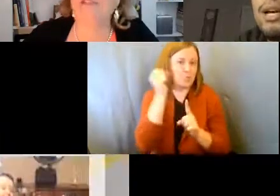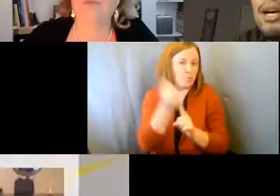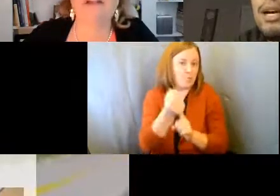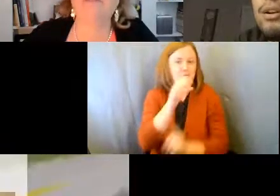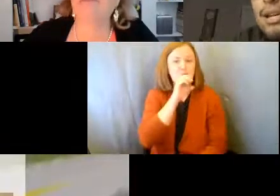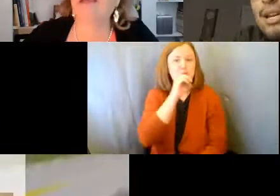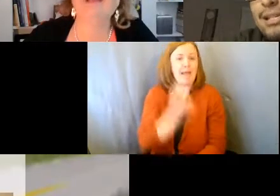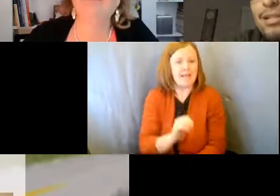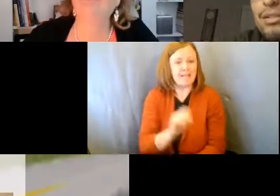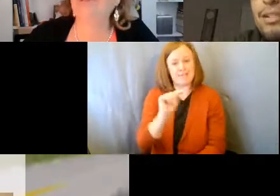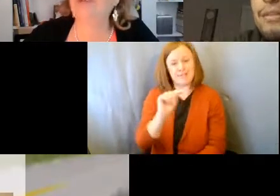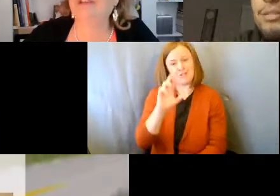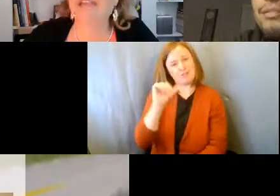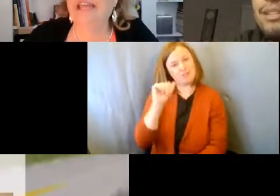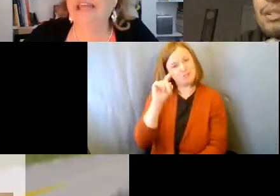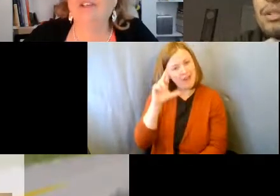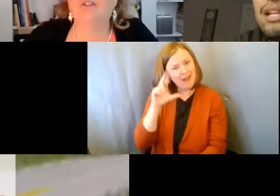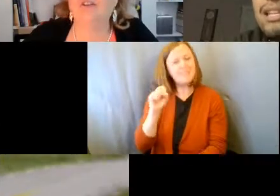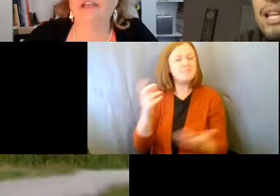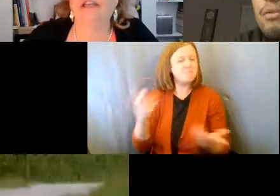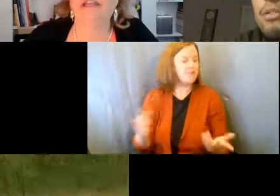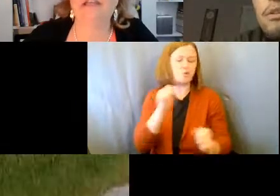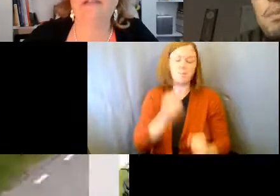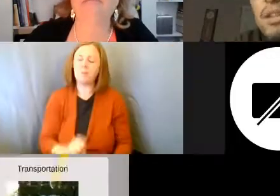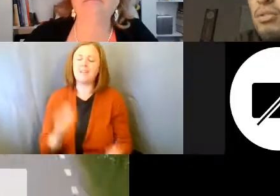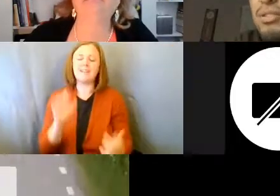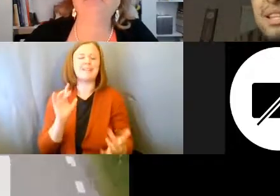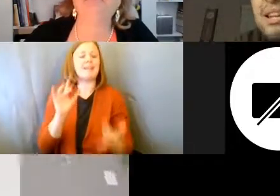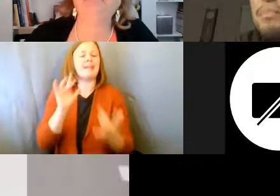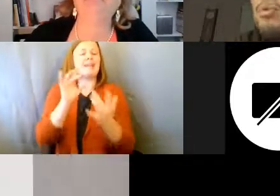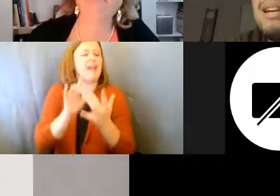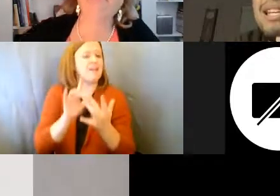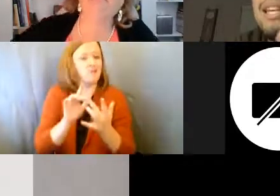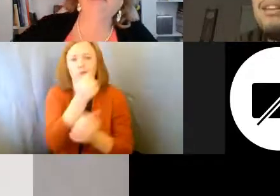was antique tractors, but you can connect over anything.